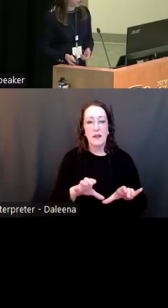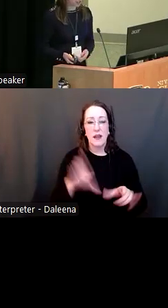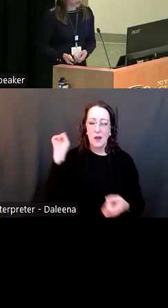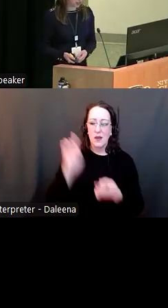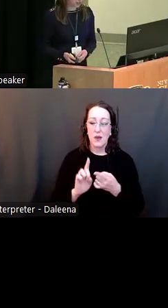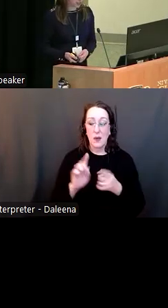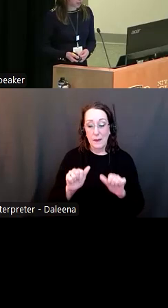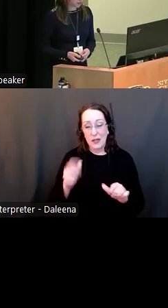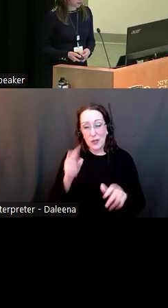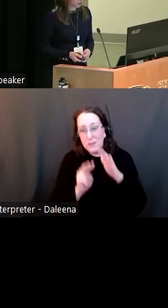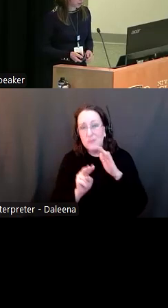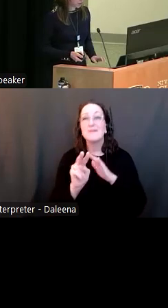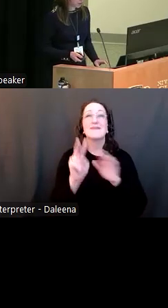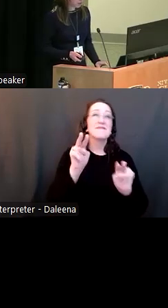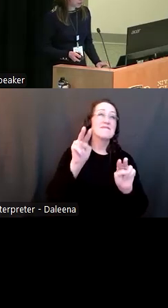look forward to activities.